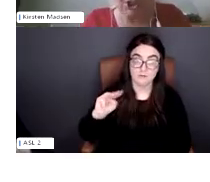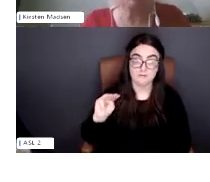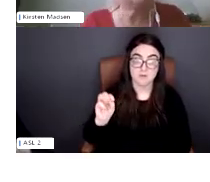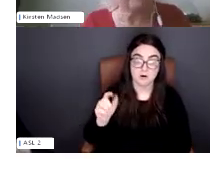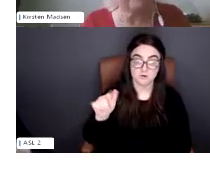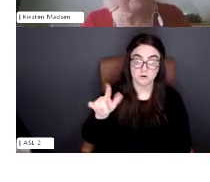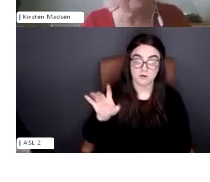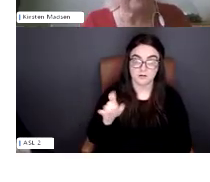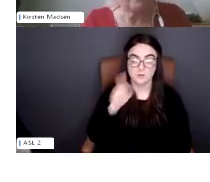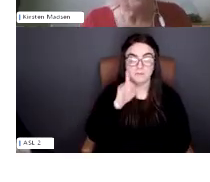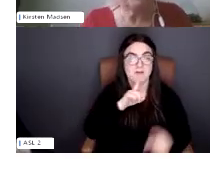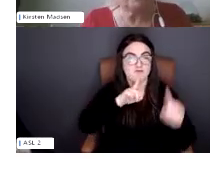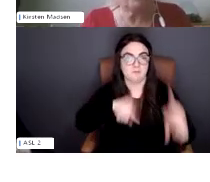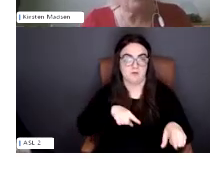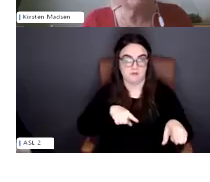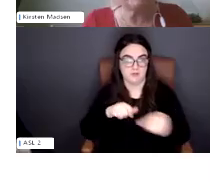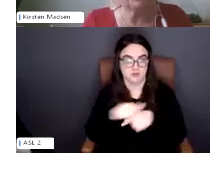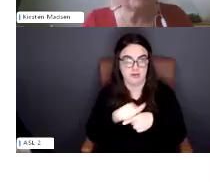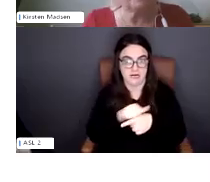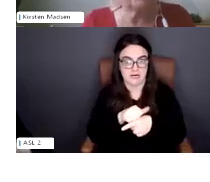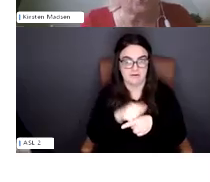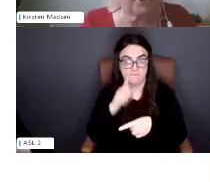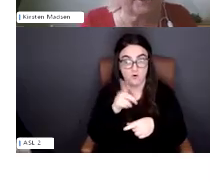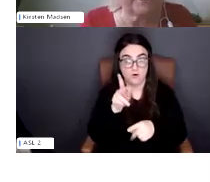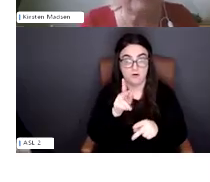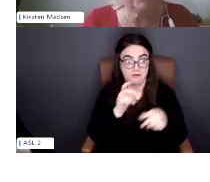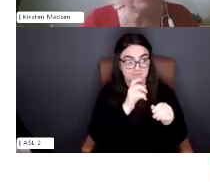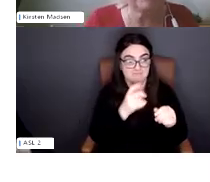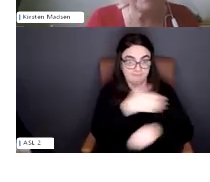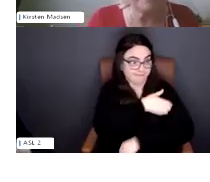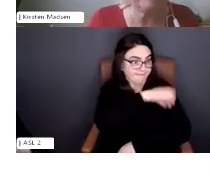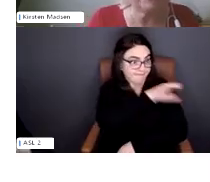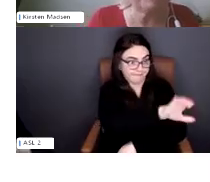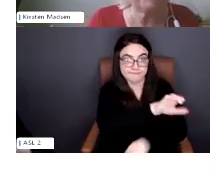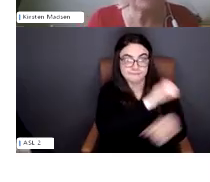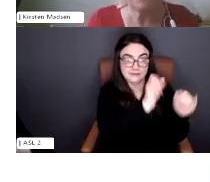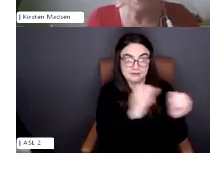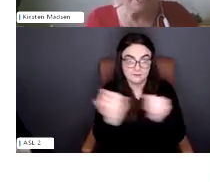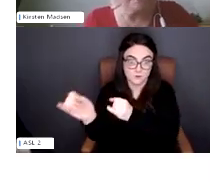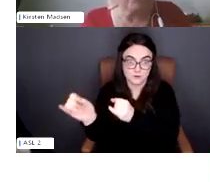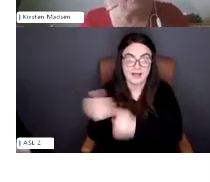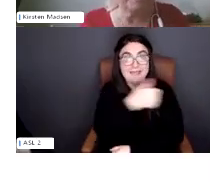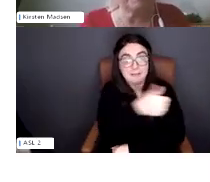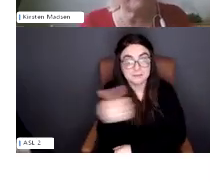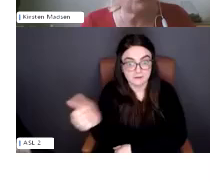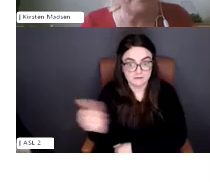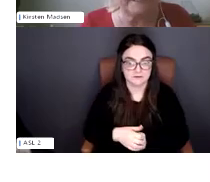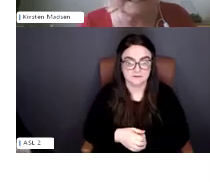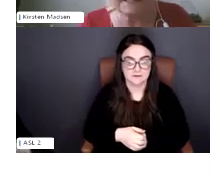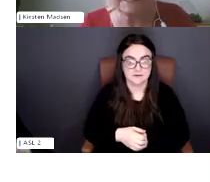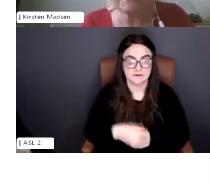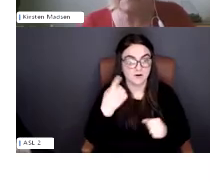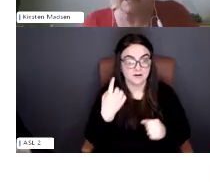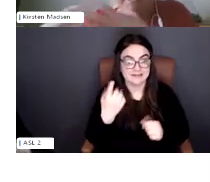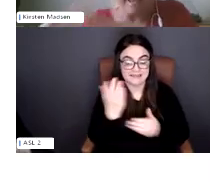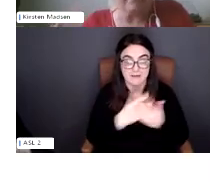actually do something. So one section's on targets of bullying behavior. Another one is for